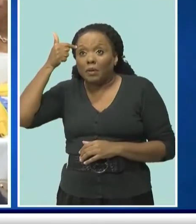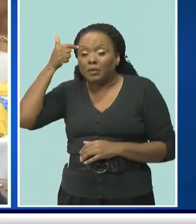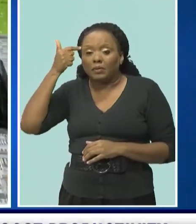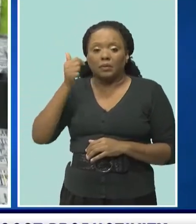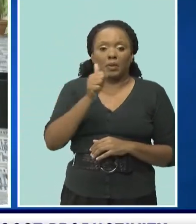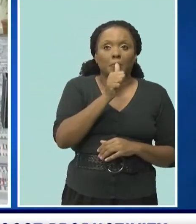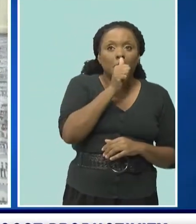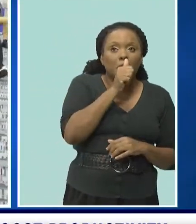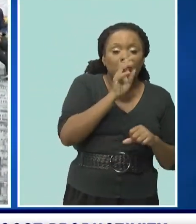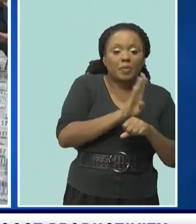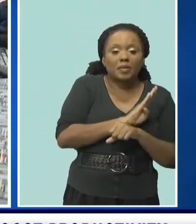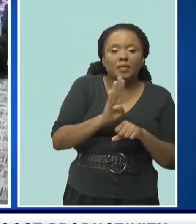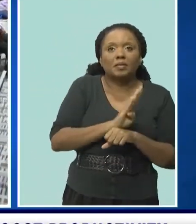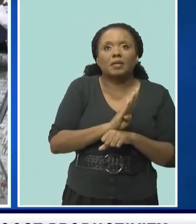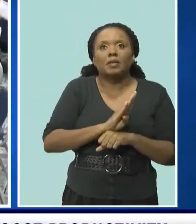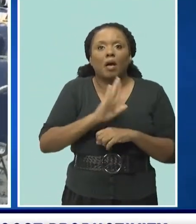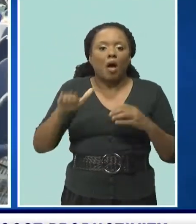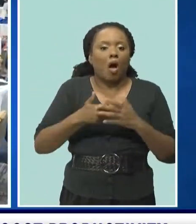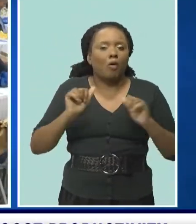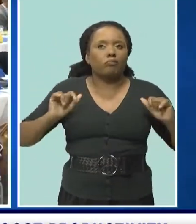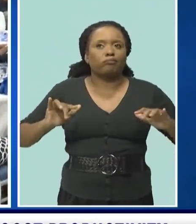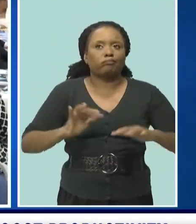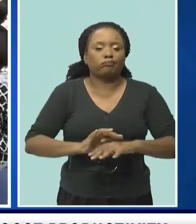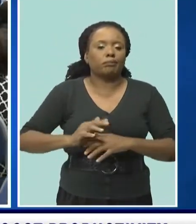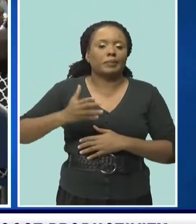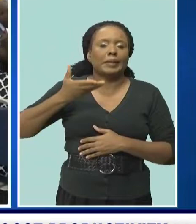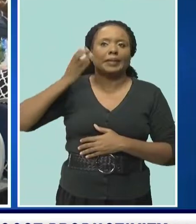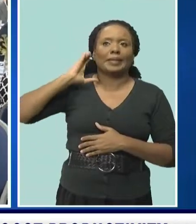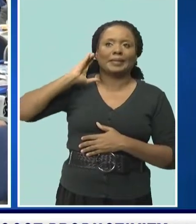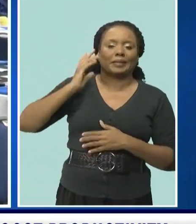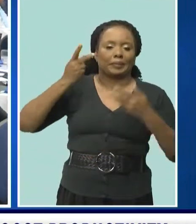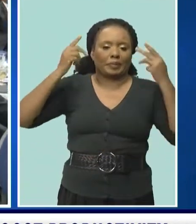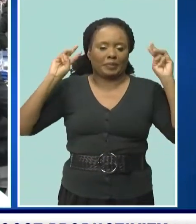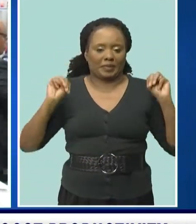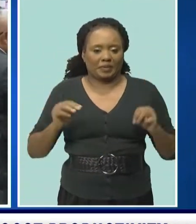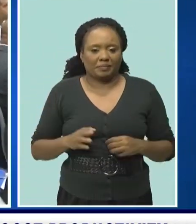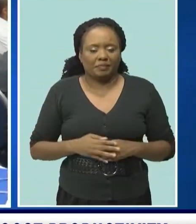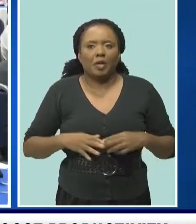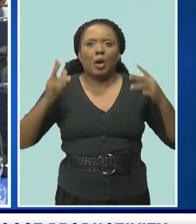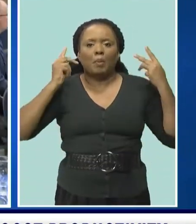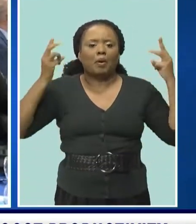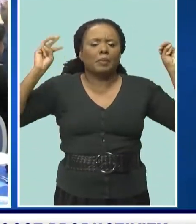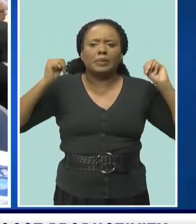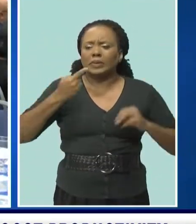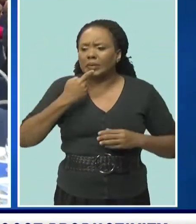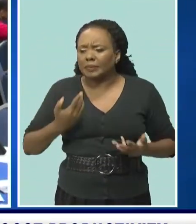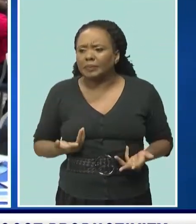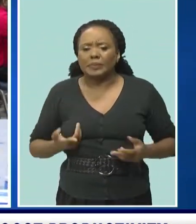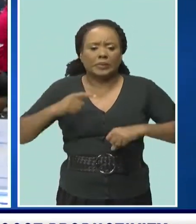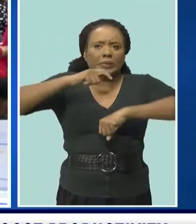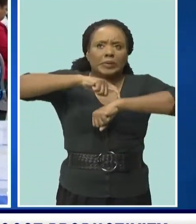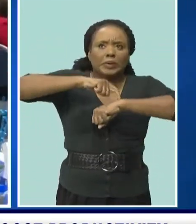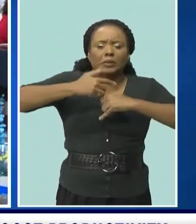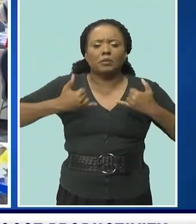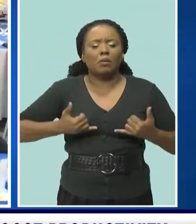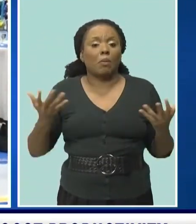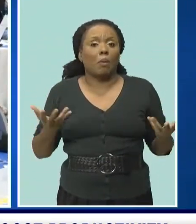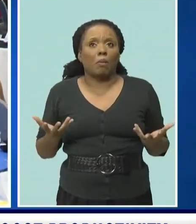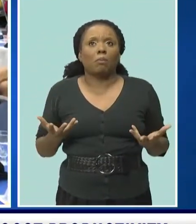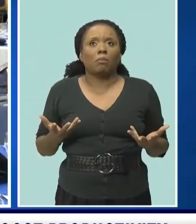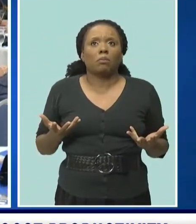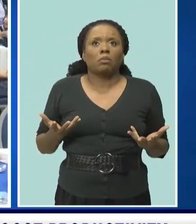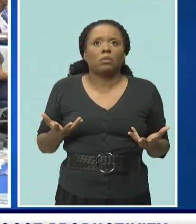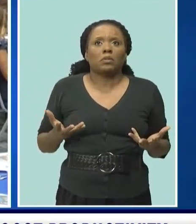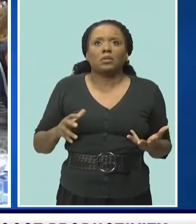sectors turned out to hear the Prime Minister's address. Likening Barbados to a vehicle, Prime Minister Motley said the time has come to stop driving